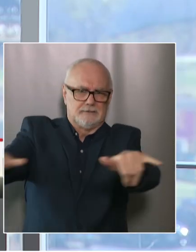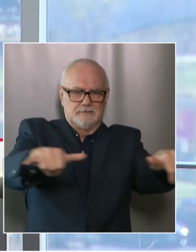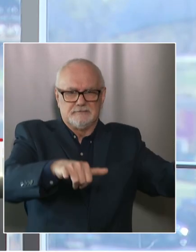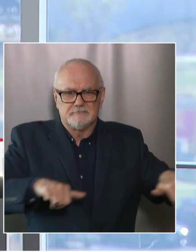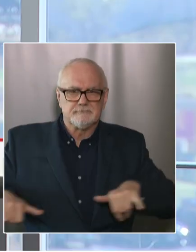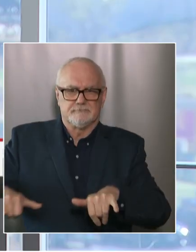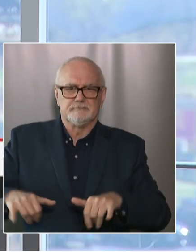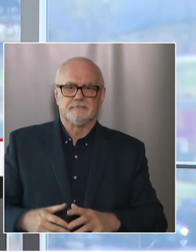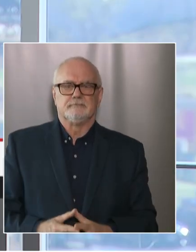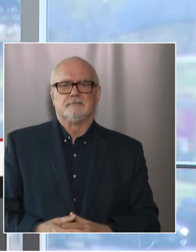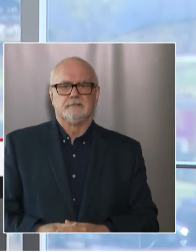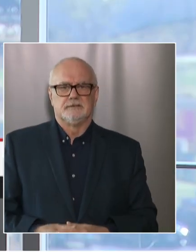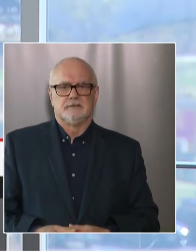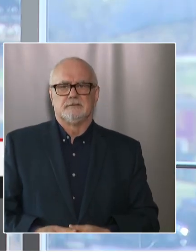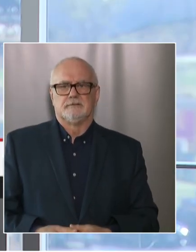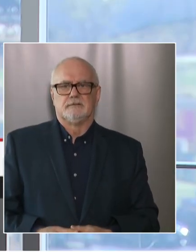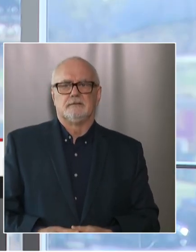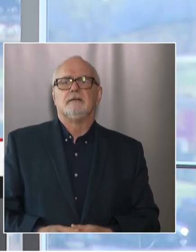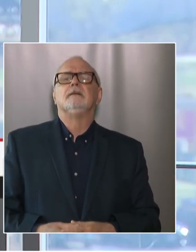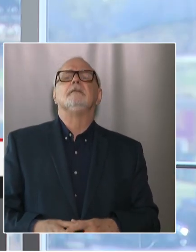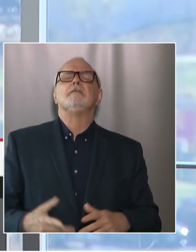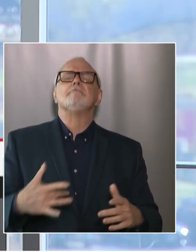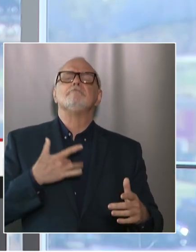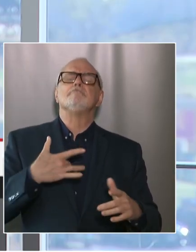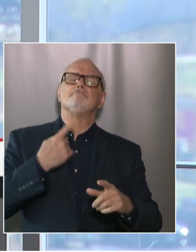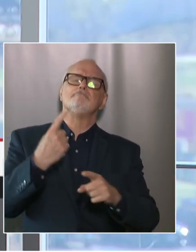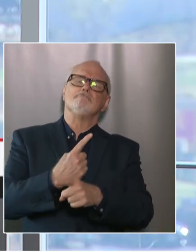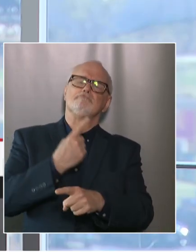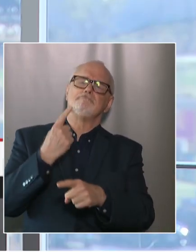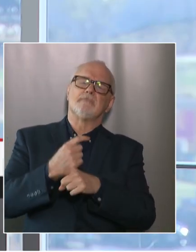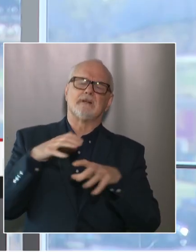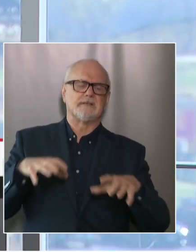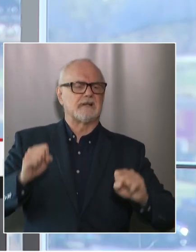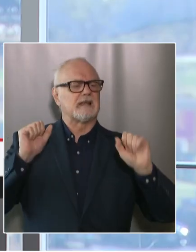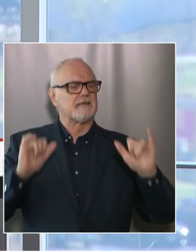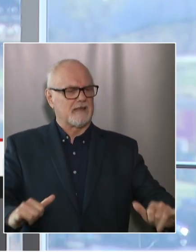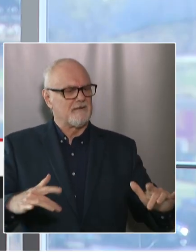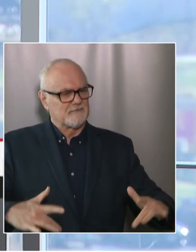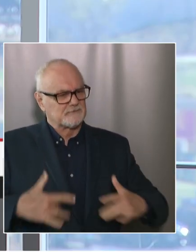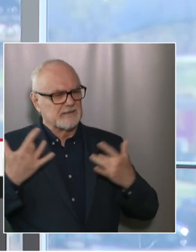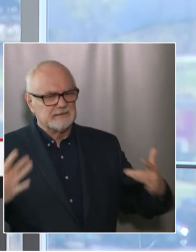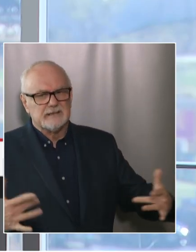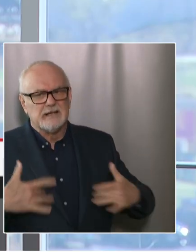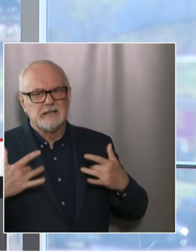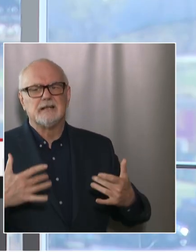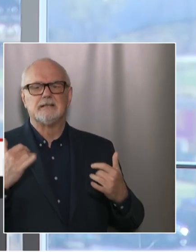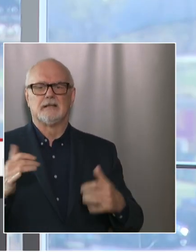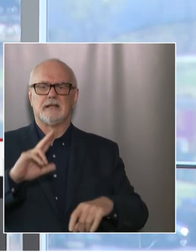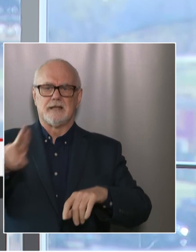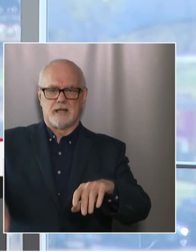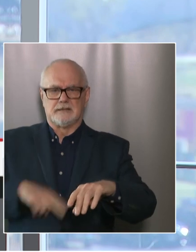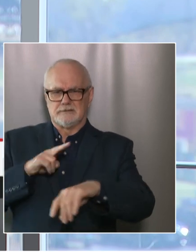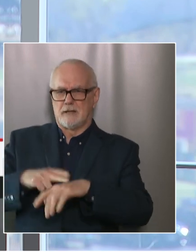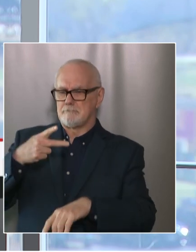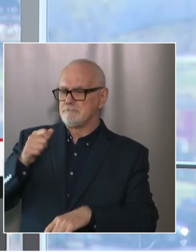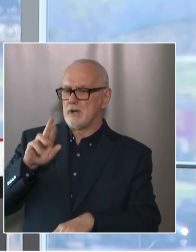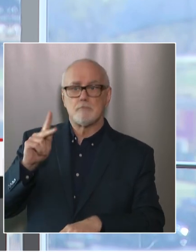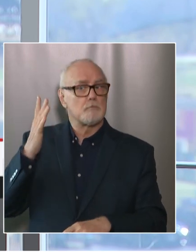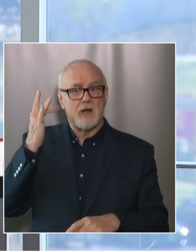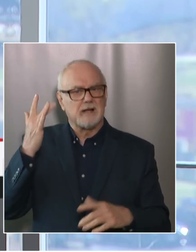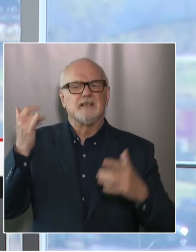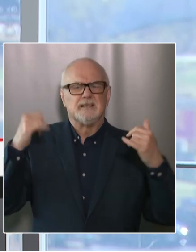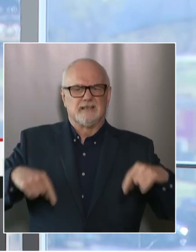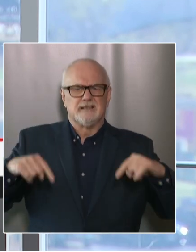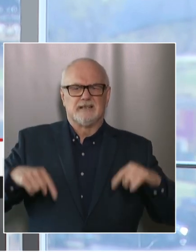It seems especially appropriate that we are hosting this event today at Nationals Park, a venue that attracts more than 2.5